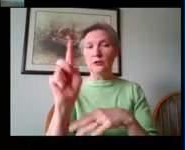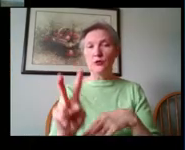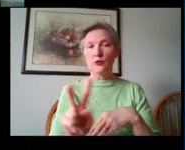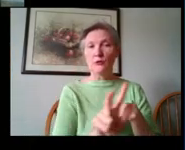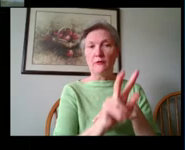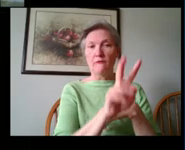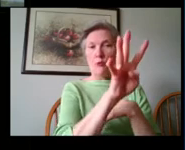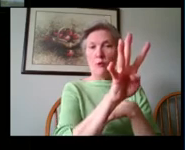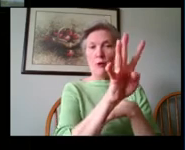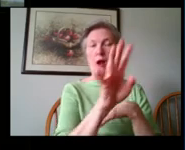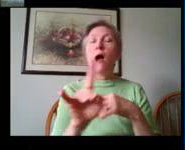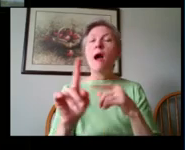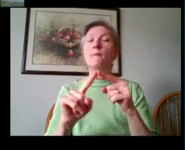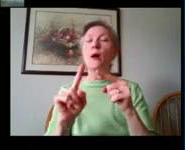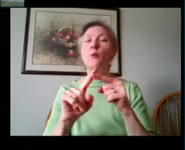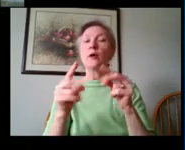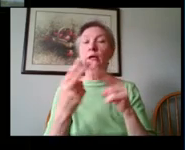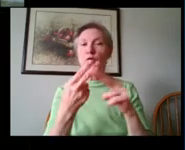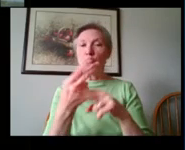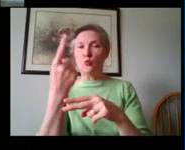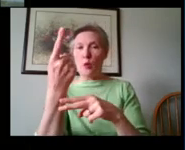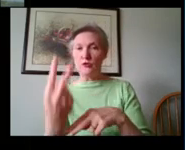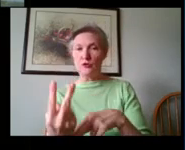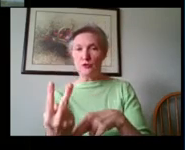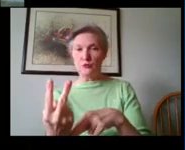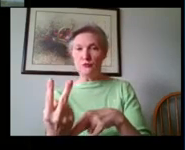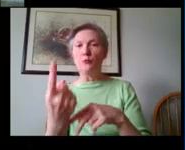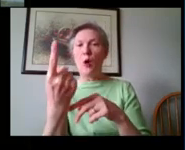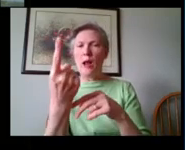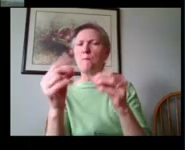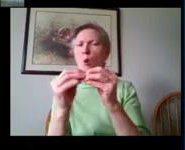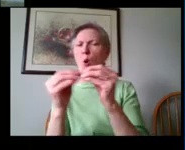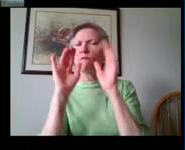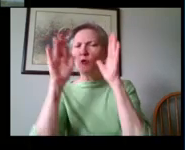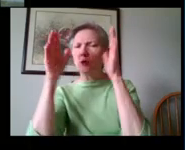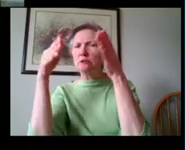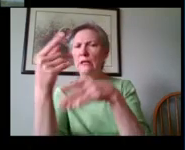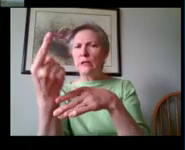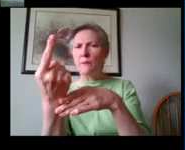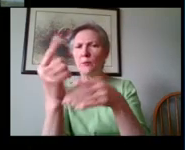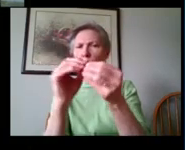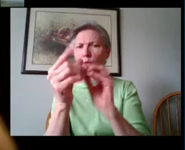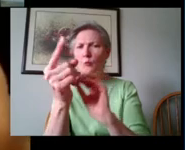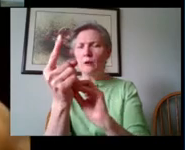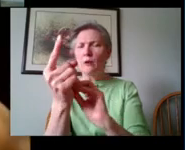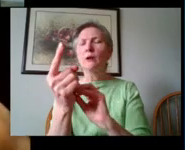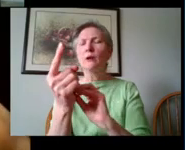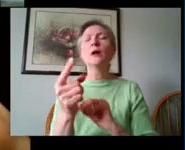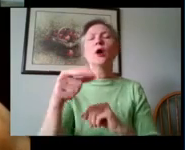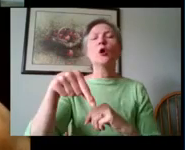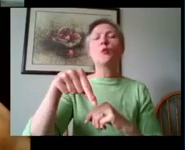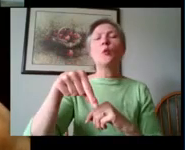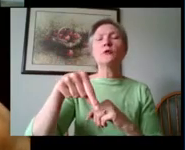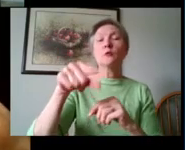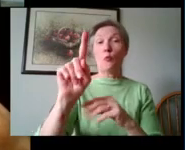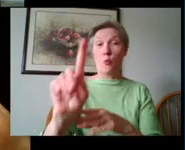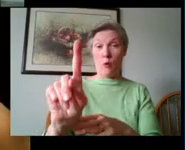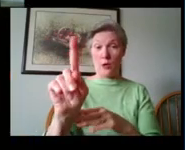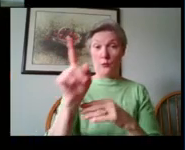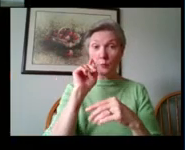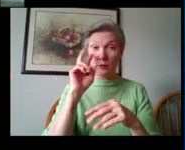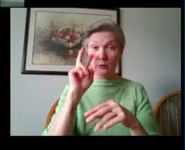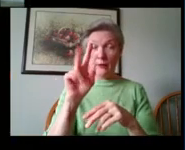more in depth. But then you also have quadrants 2, 3, and 4 around that coordinate plane. So quadrant 1 is a quadrant we're going to